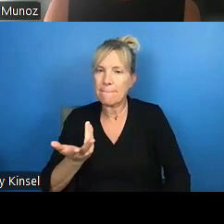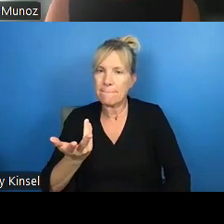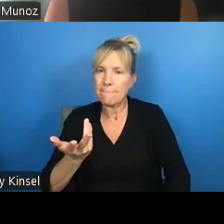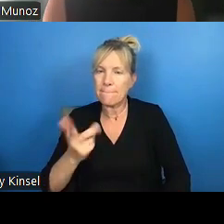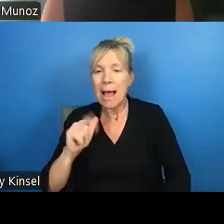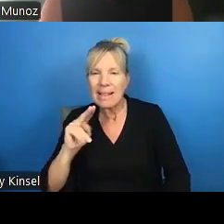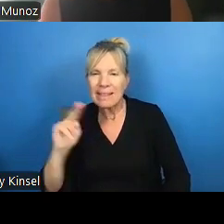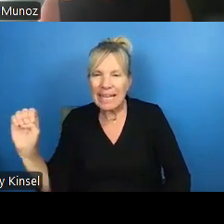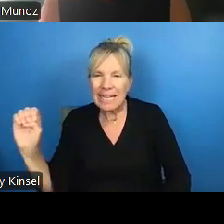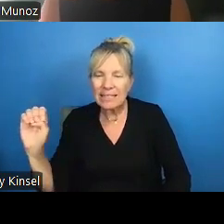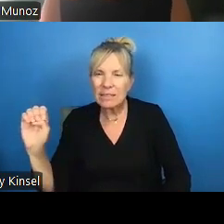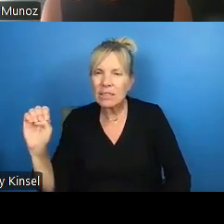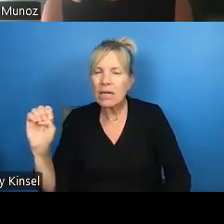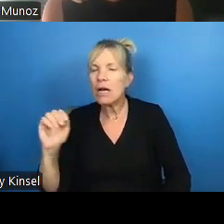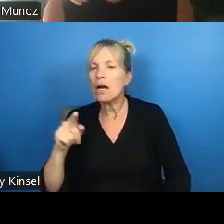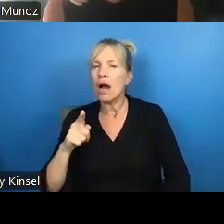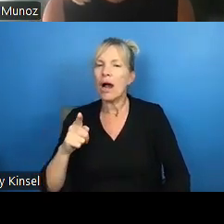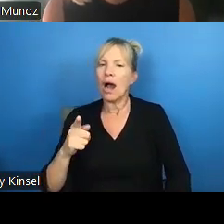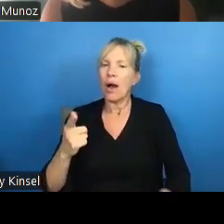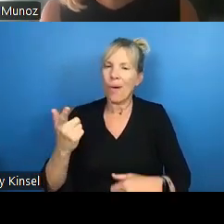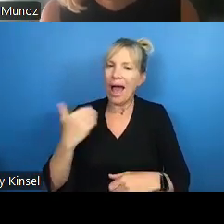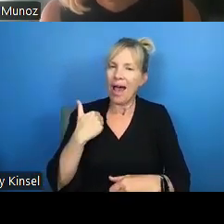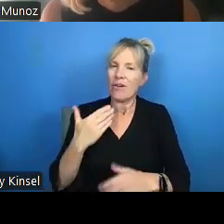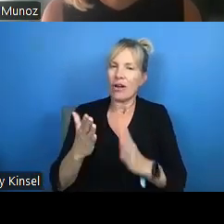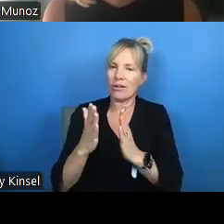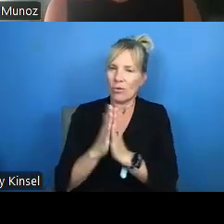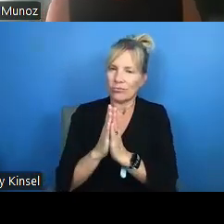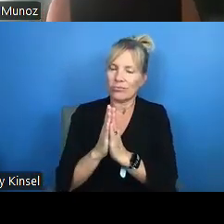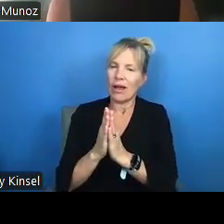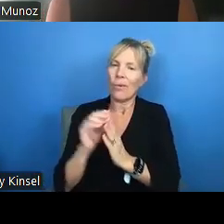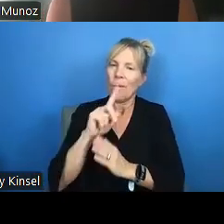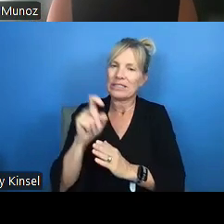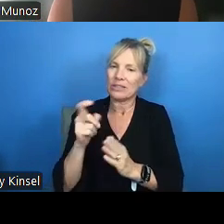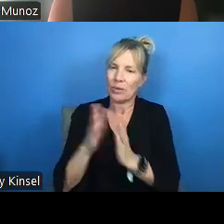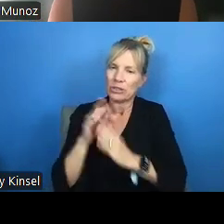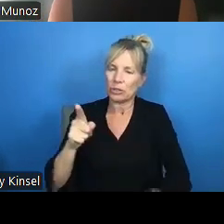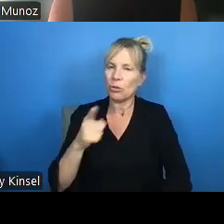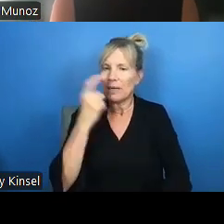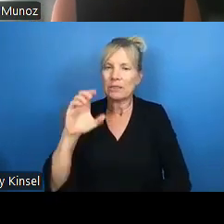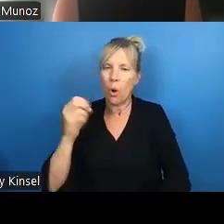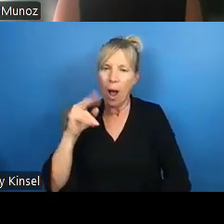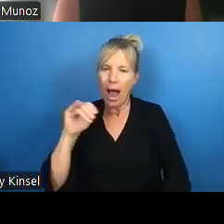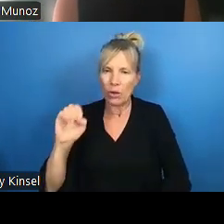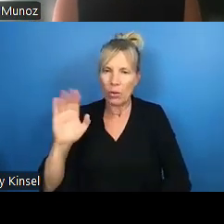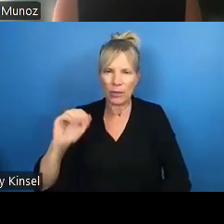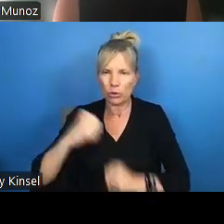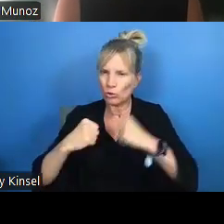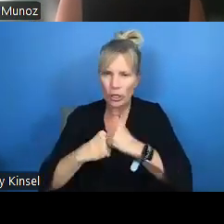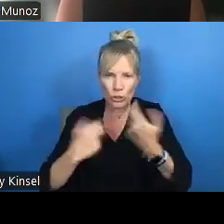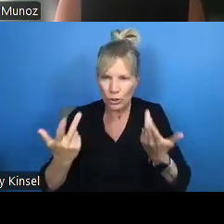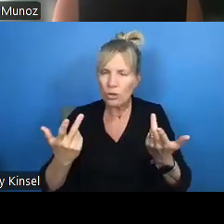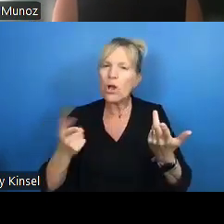Lynn, one question kind of specific for you, given the structure in Ohio, that you